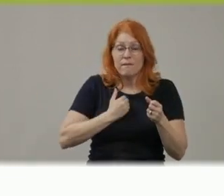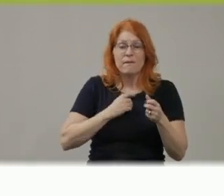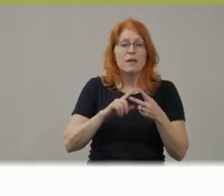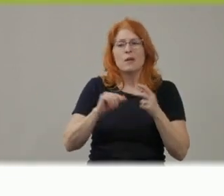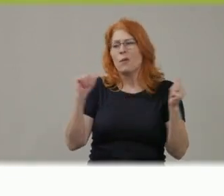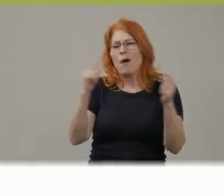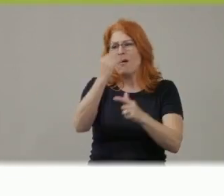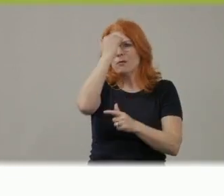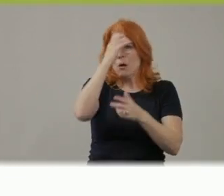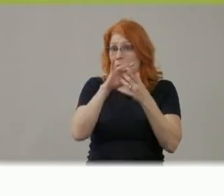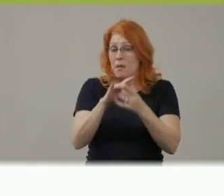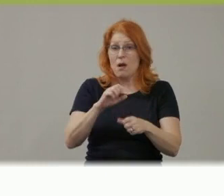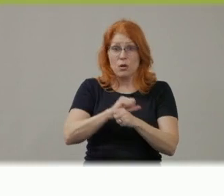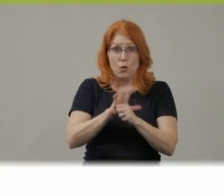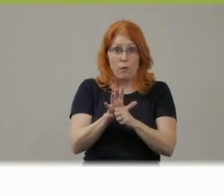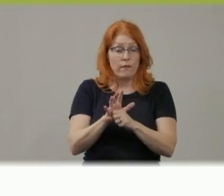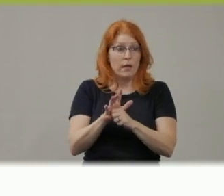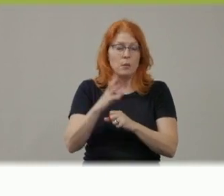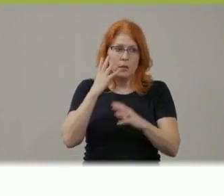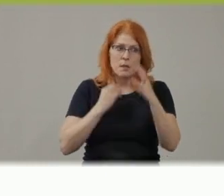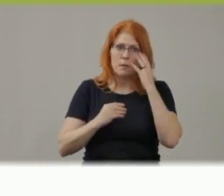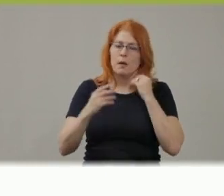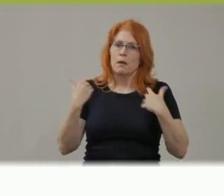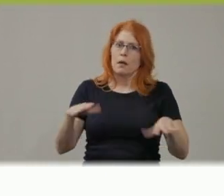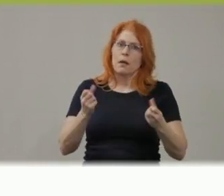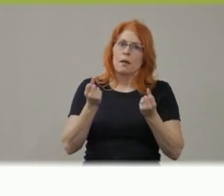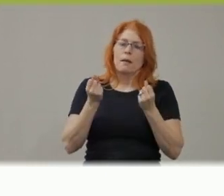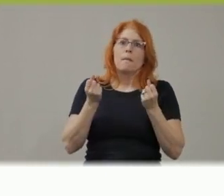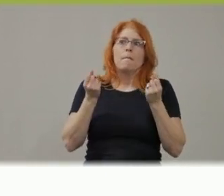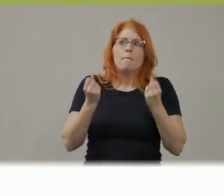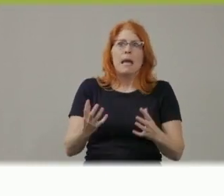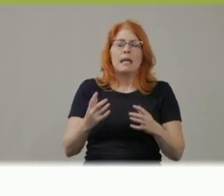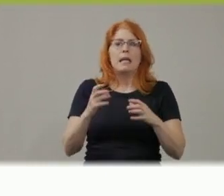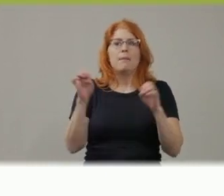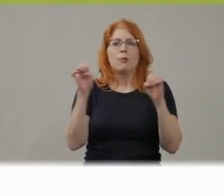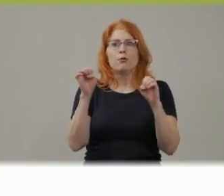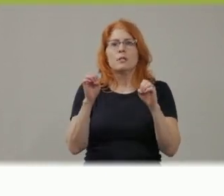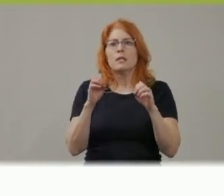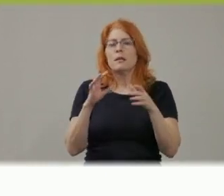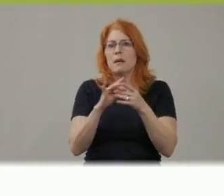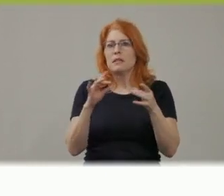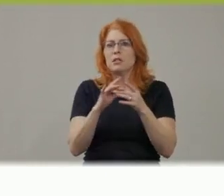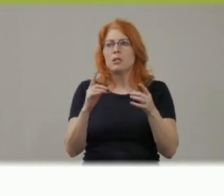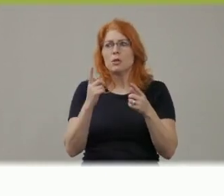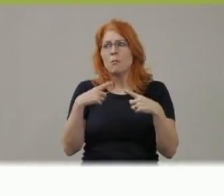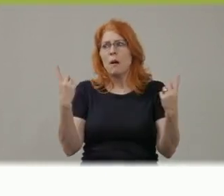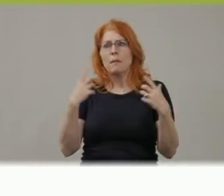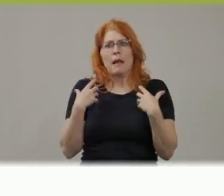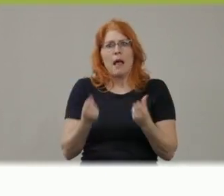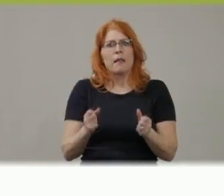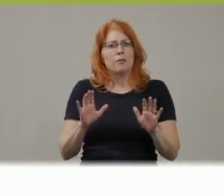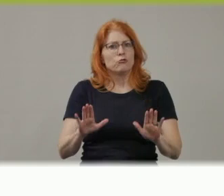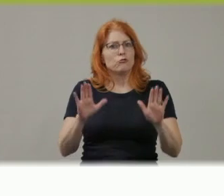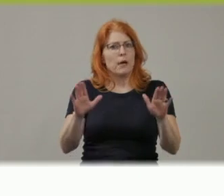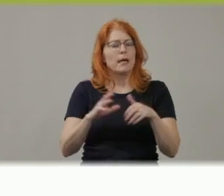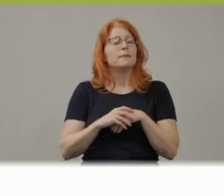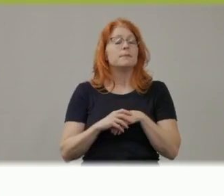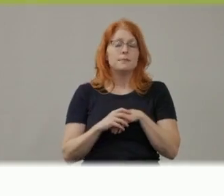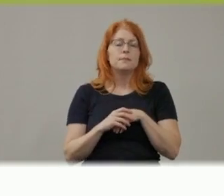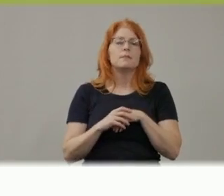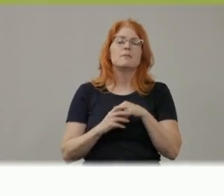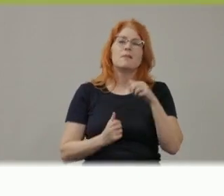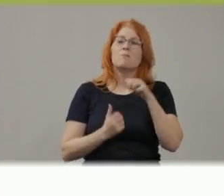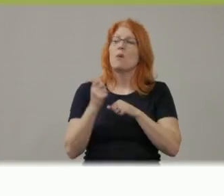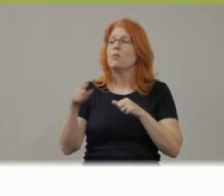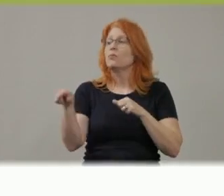that with COVID, we experienced a lot of emergency messages, and so your public health is a great resource as well. Where I think actually most